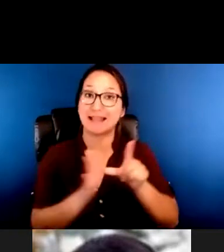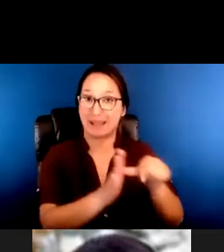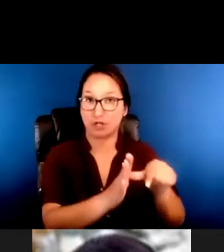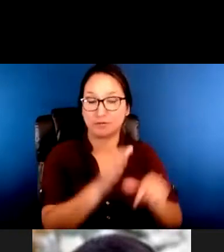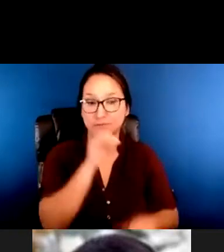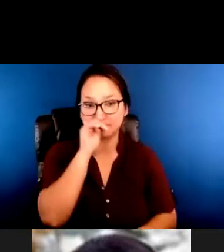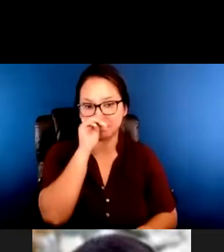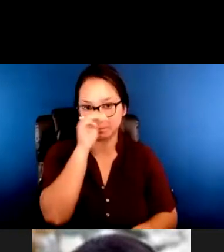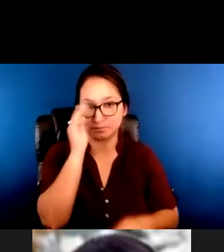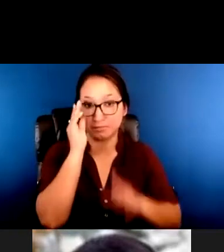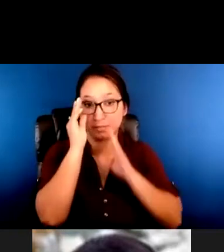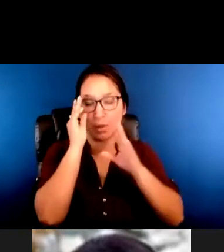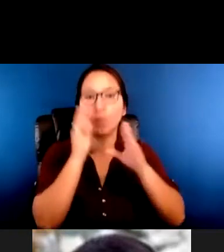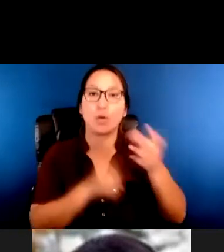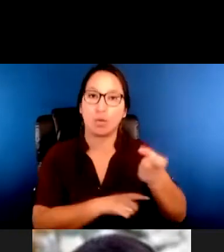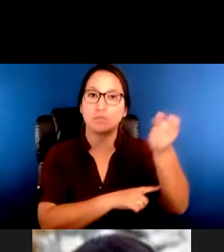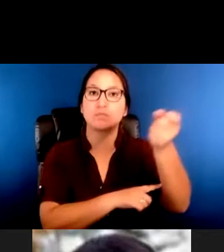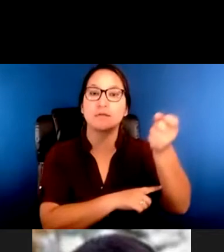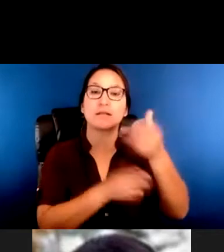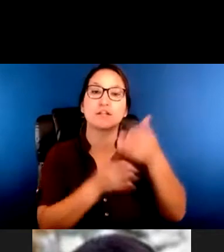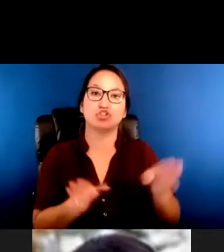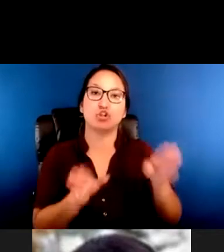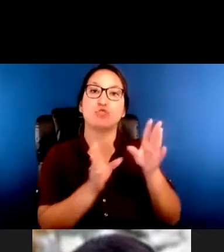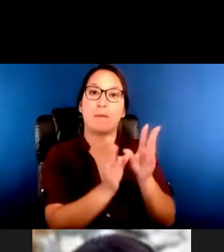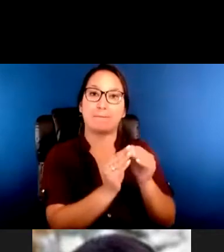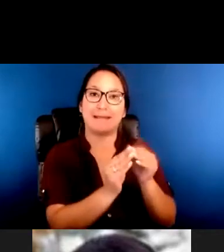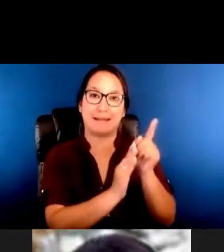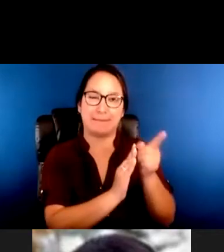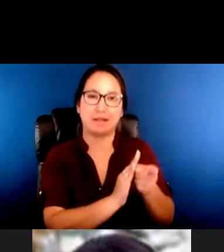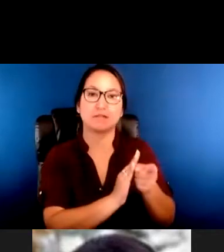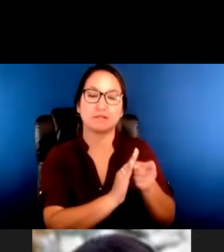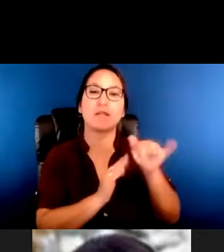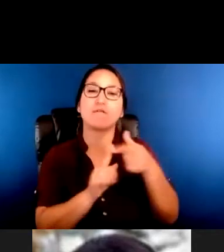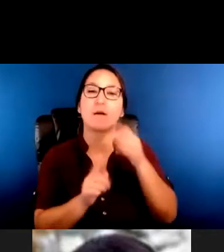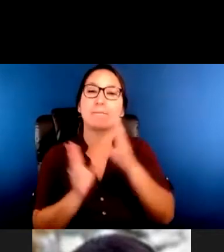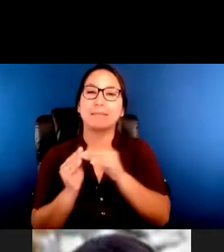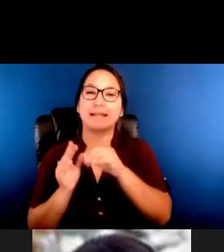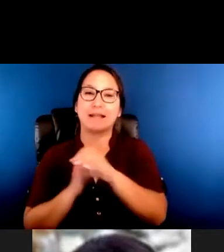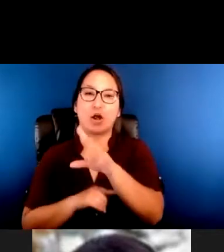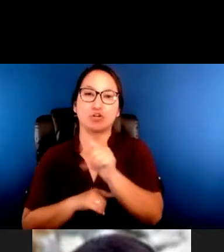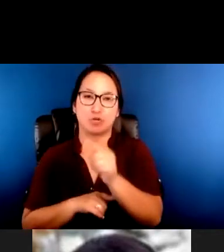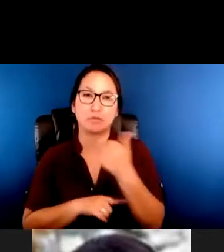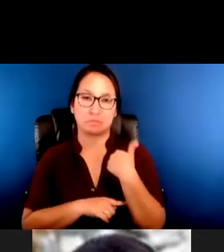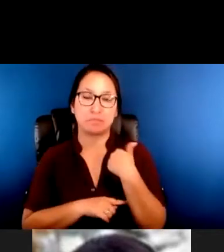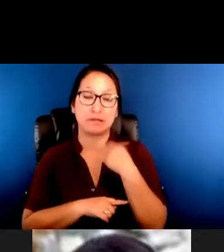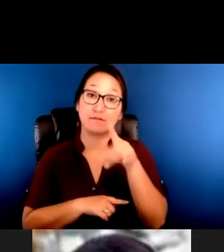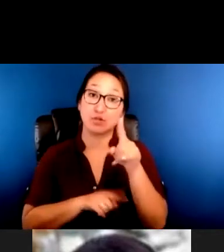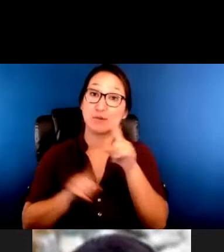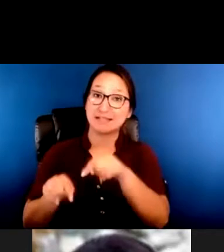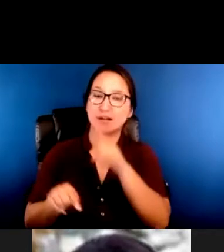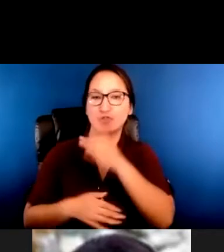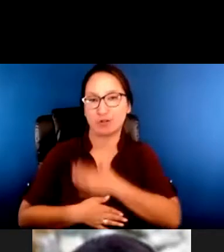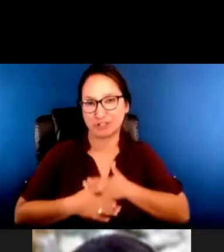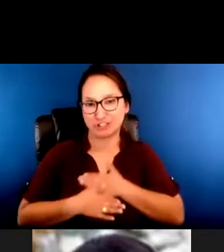We're going to table the general meeting minutes right now. Those were from our meeting in October. If you attended, I really appreciate it.